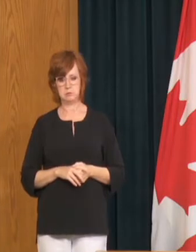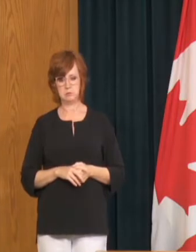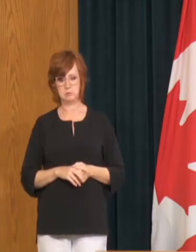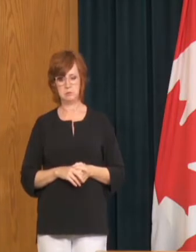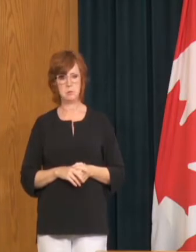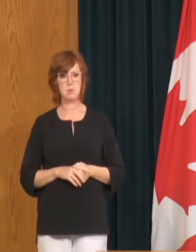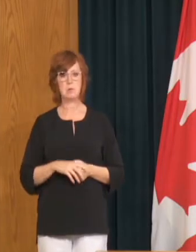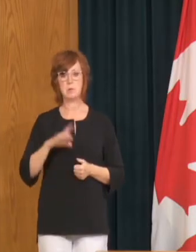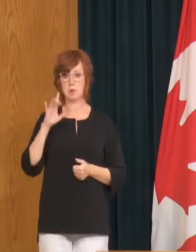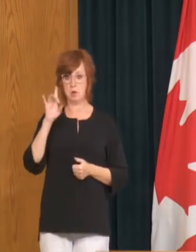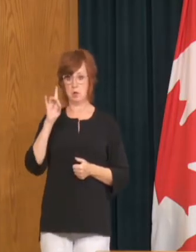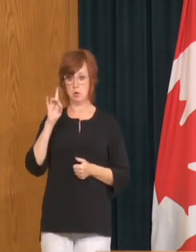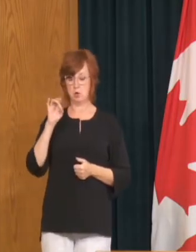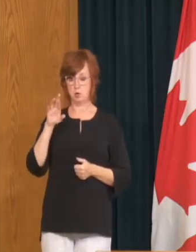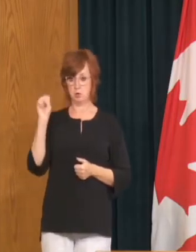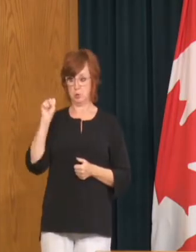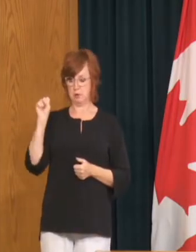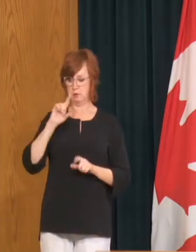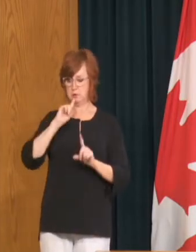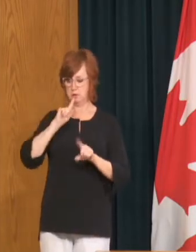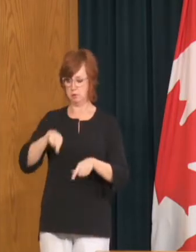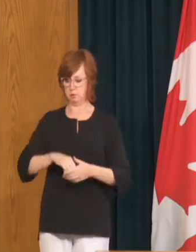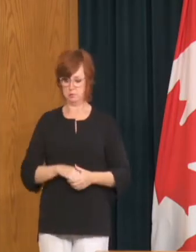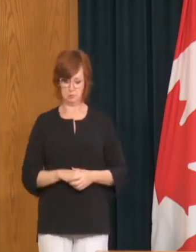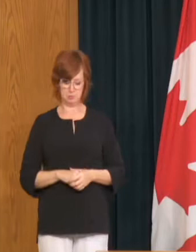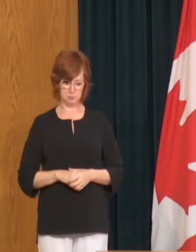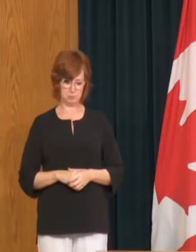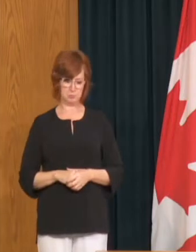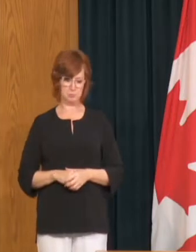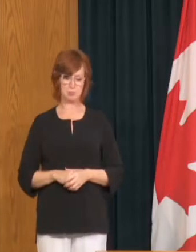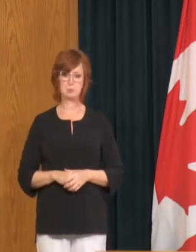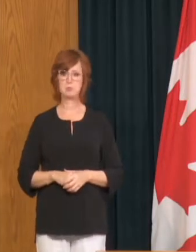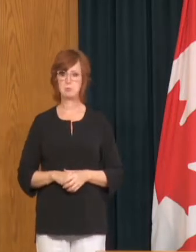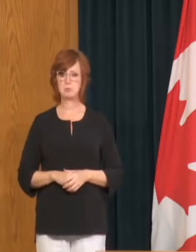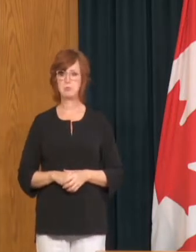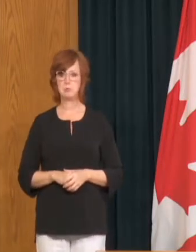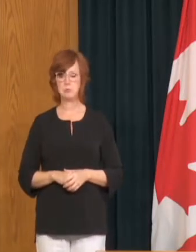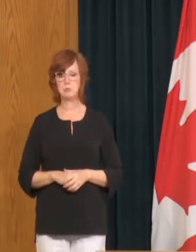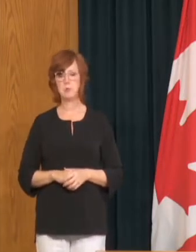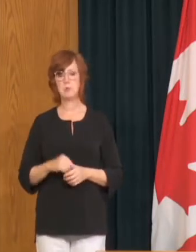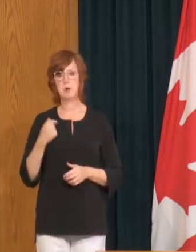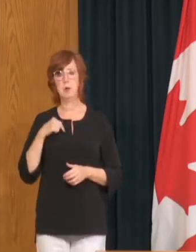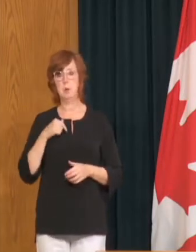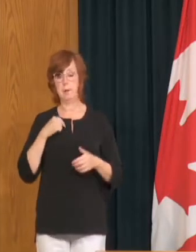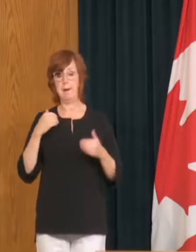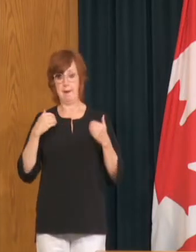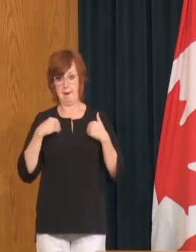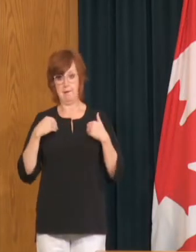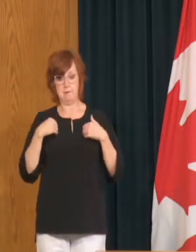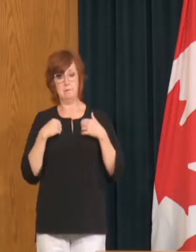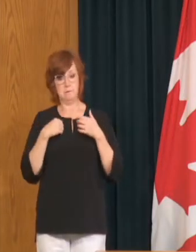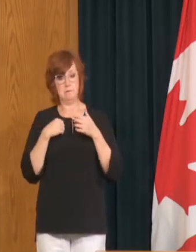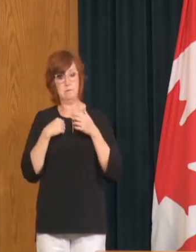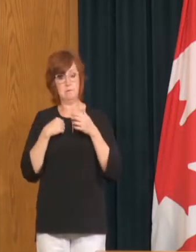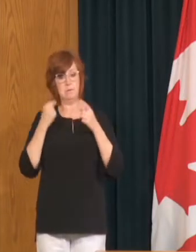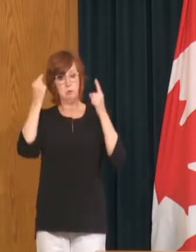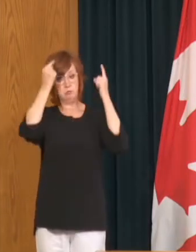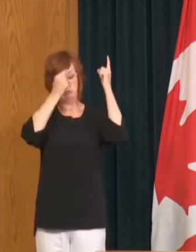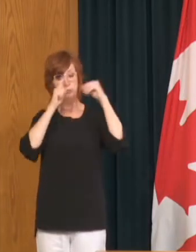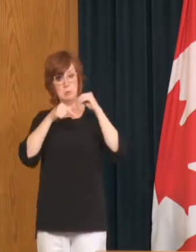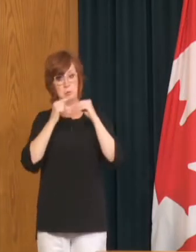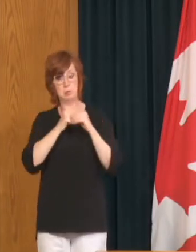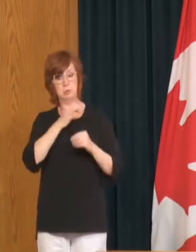So there have been some specific adjustments that have been made around staffing, especially the fact that staff